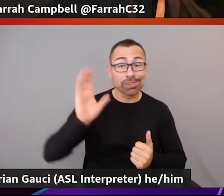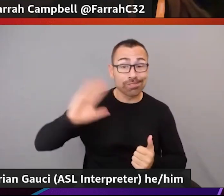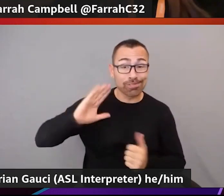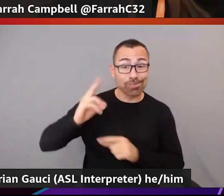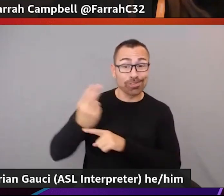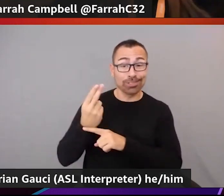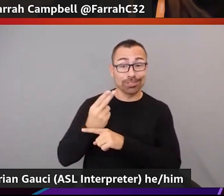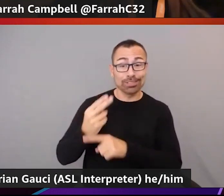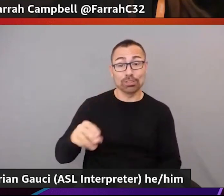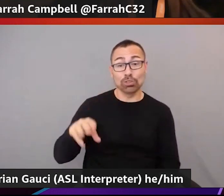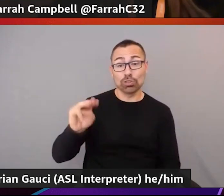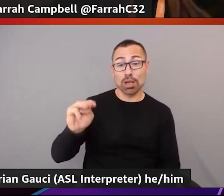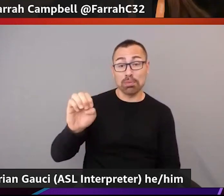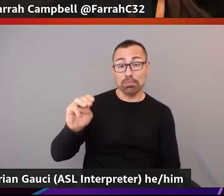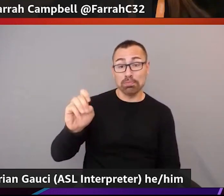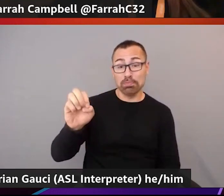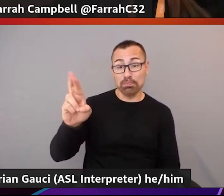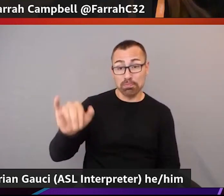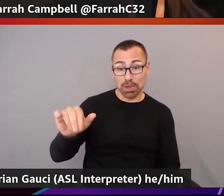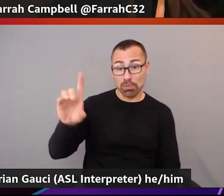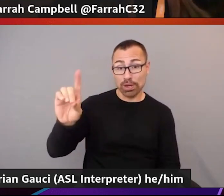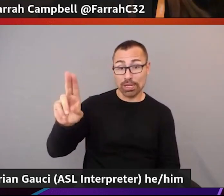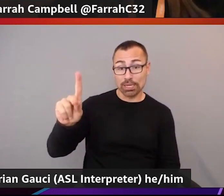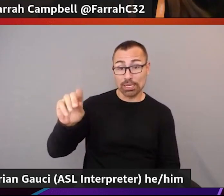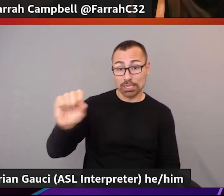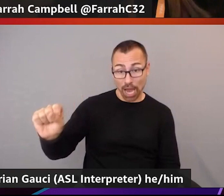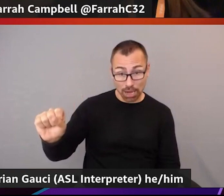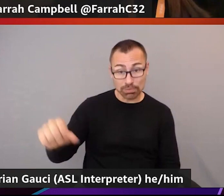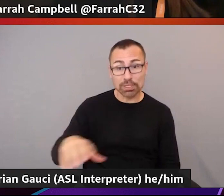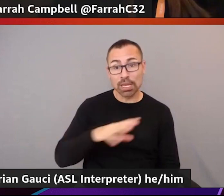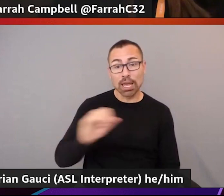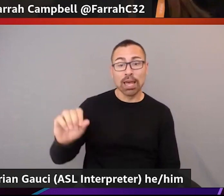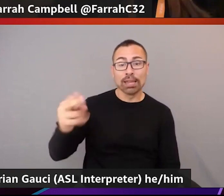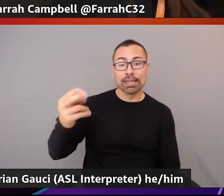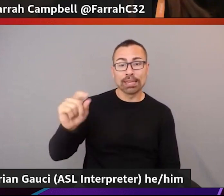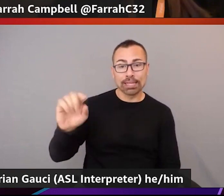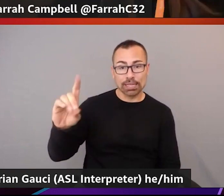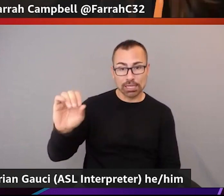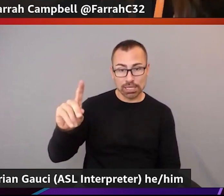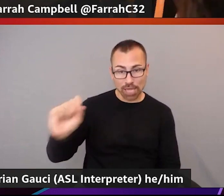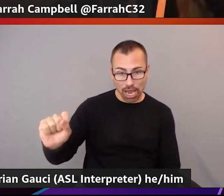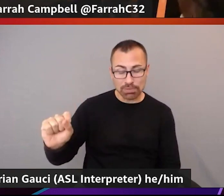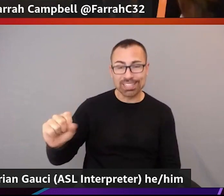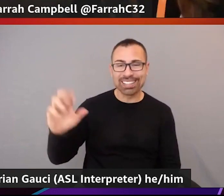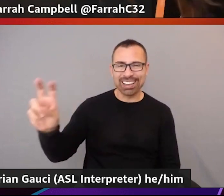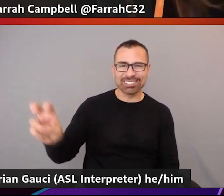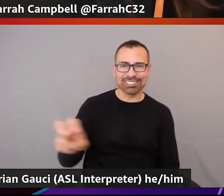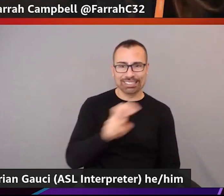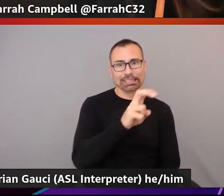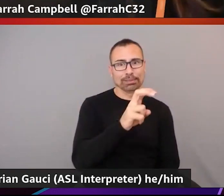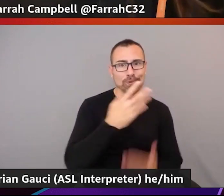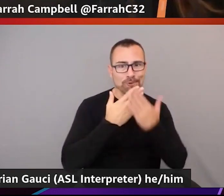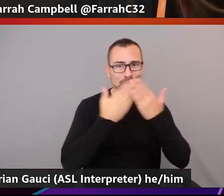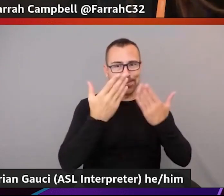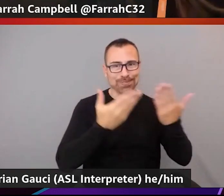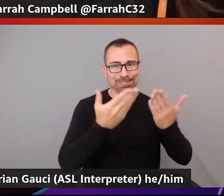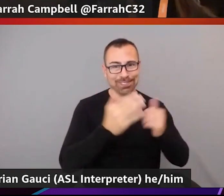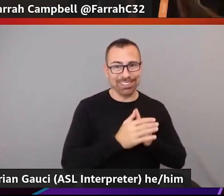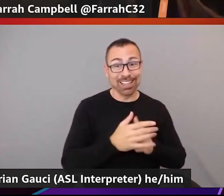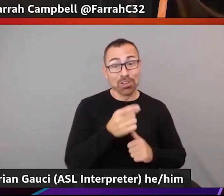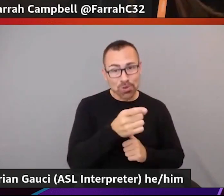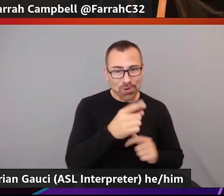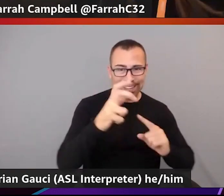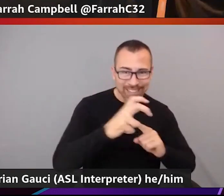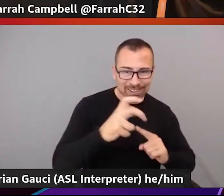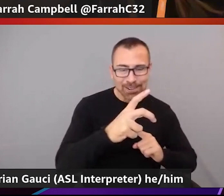memory dumps and heap dumps and things like that, making the transition over to working with serverless as a serverless hero and a serverless expert. Do